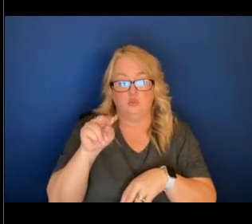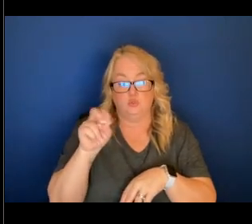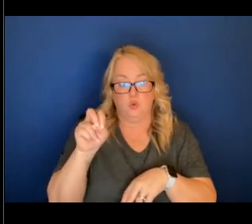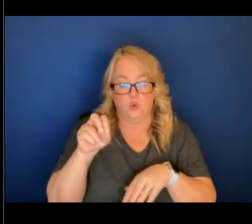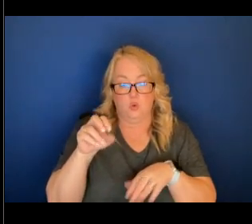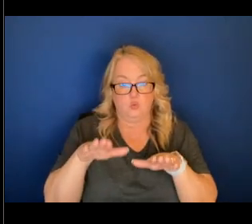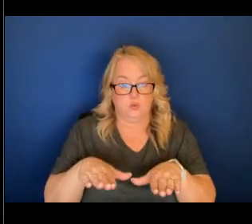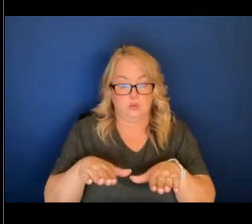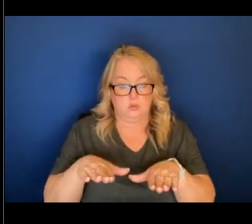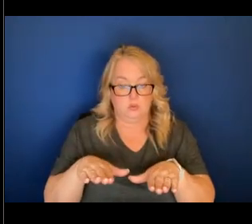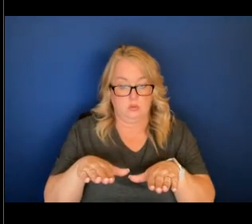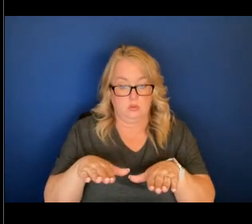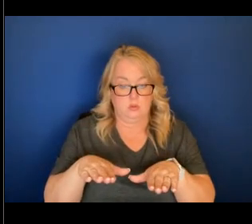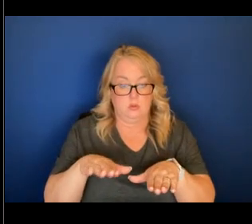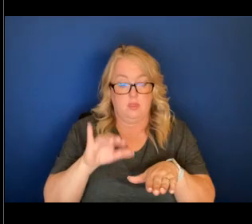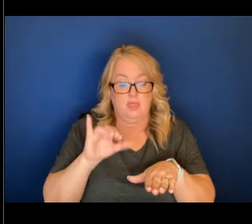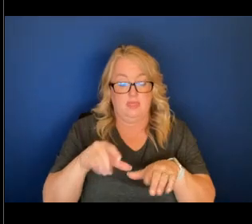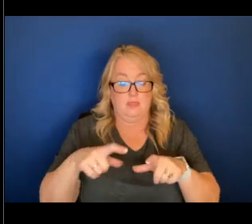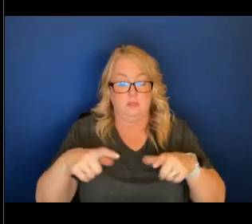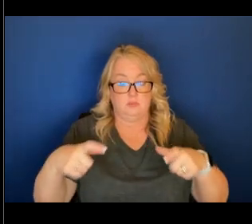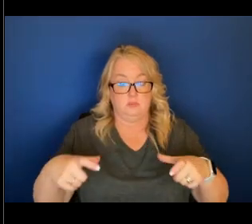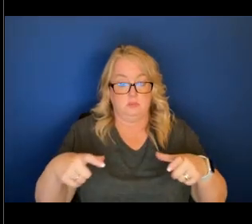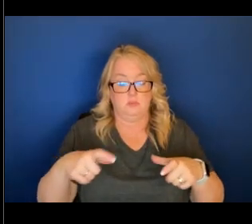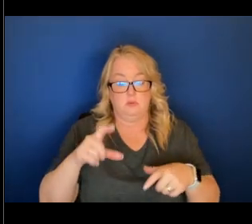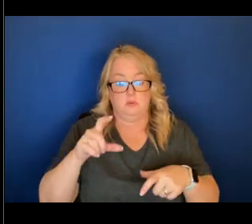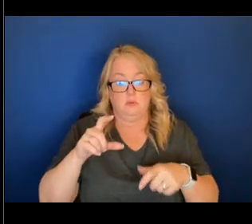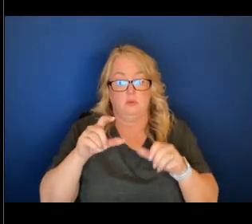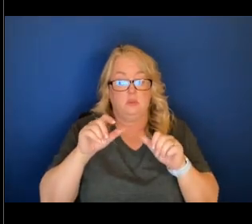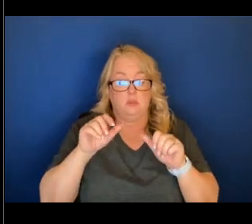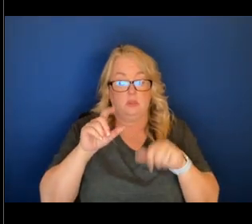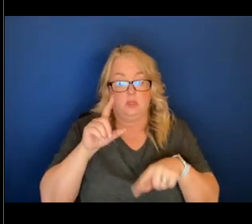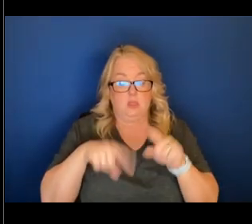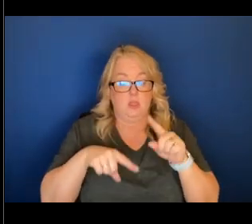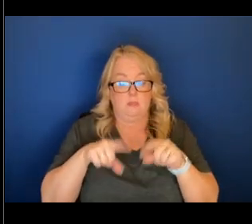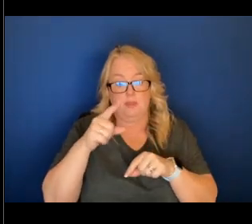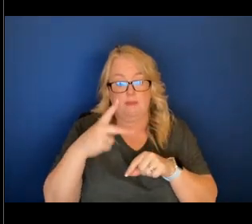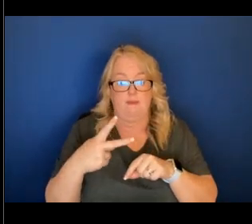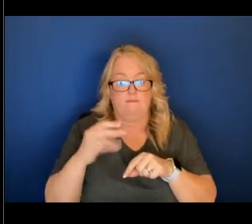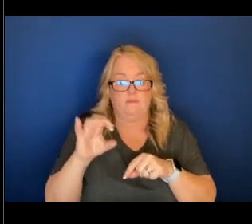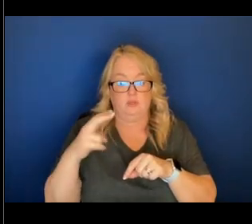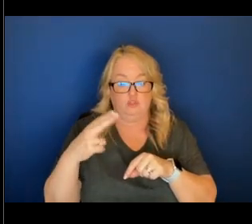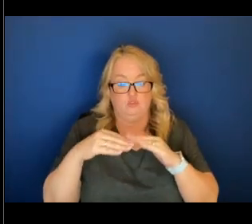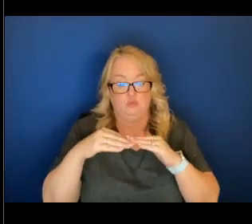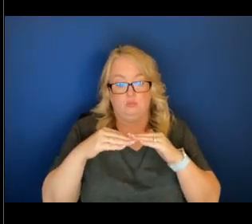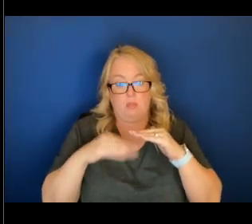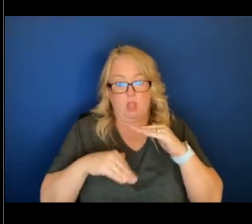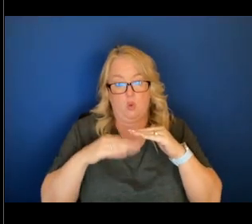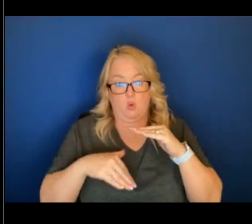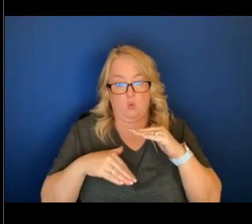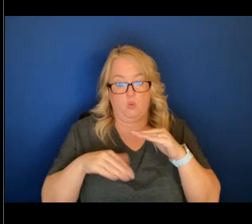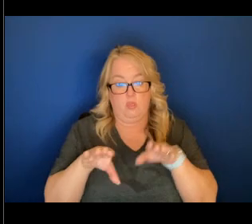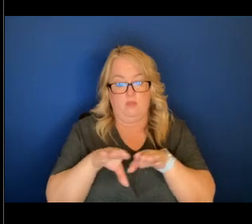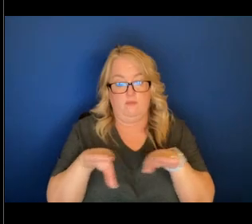construction, the landing may be no more than a 1/2 inch below the unit's floor.